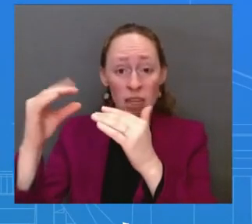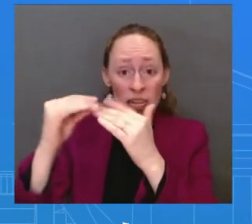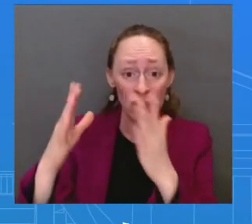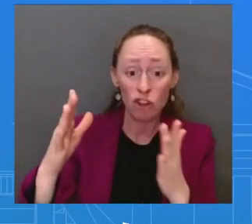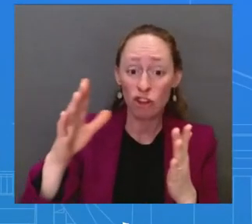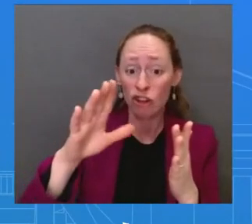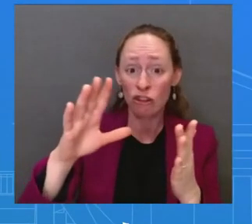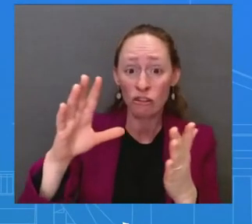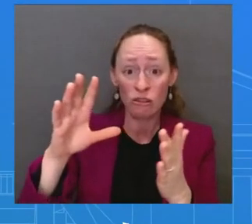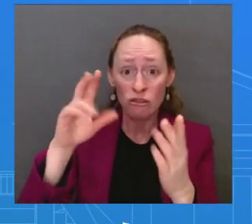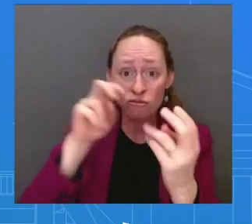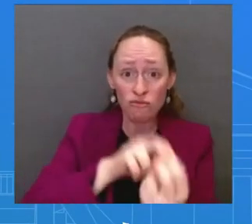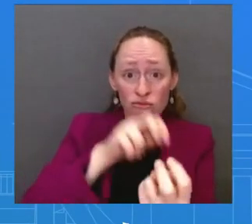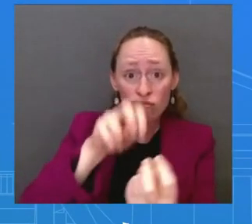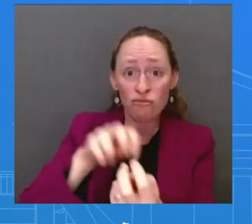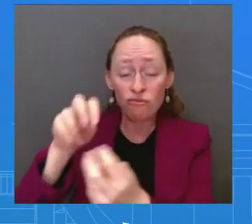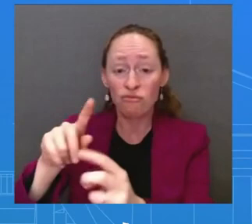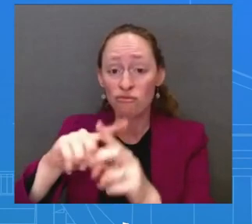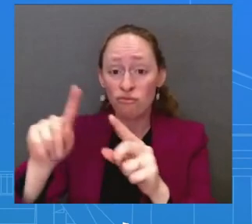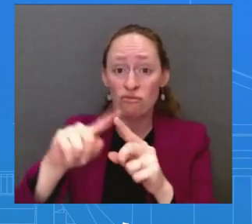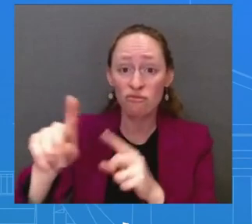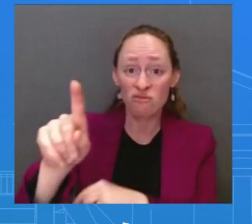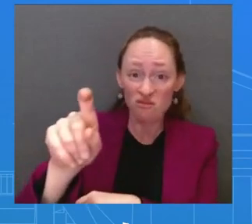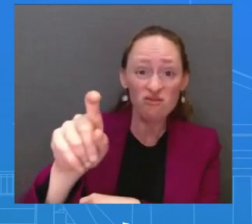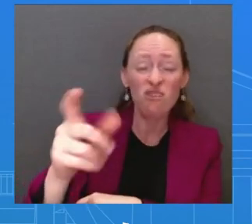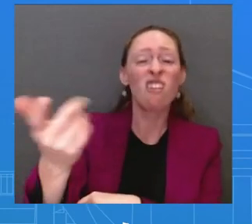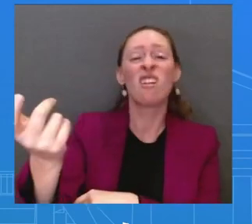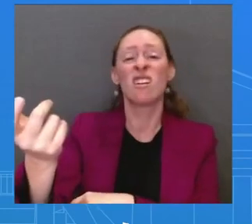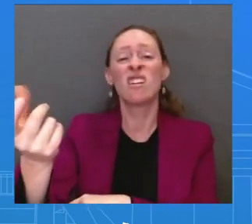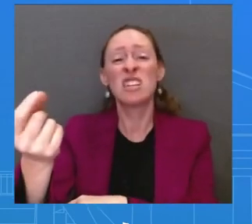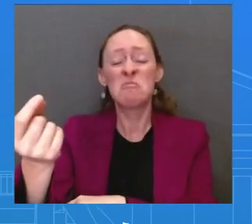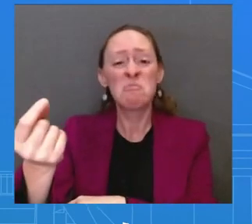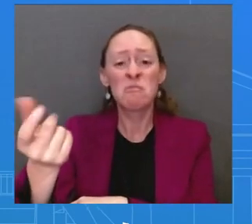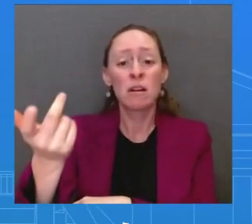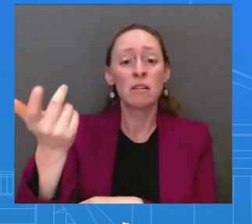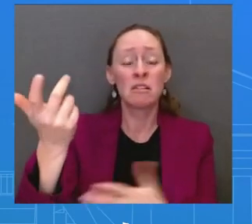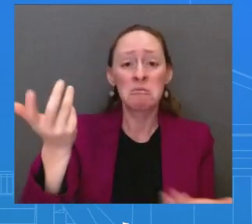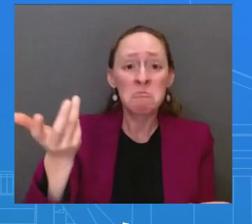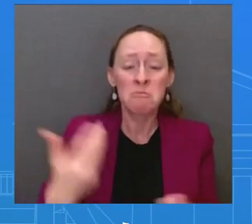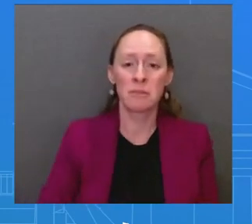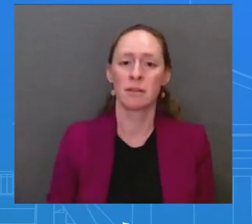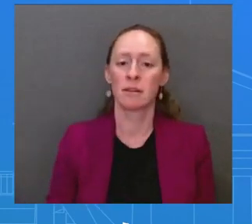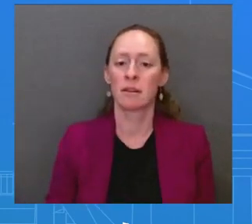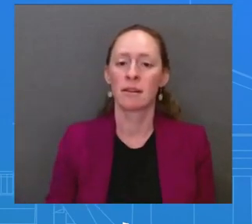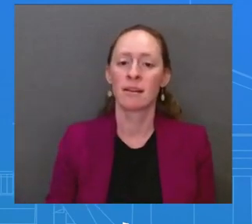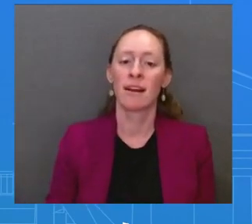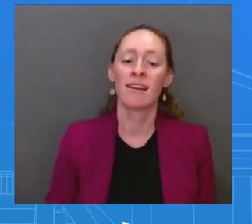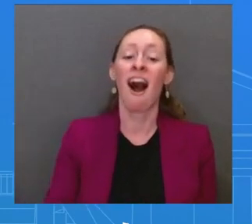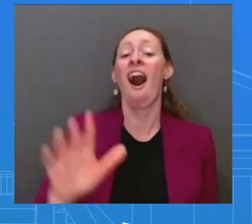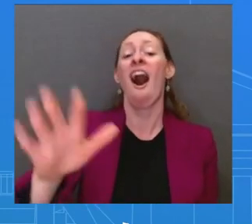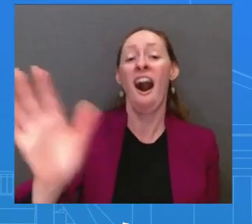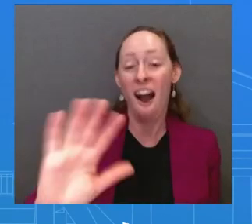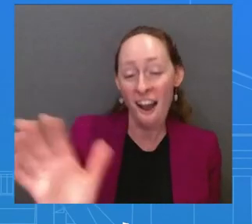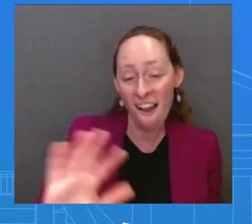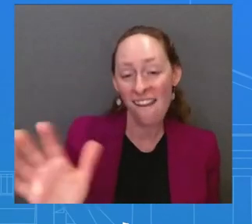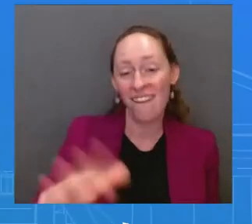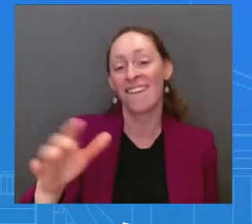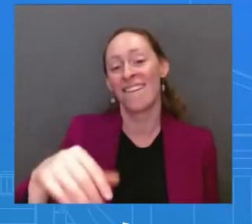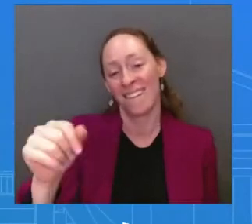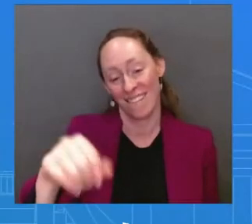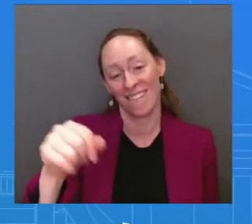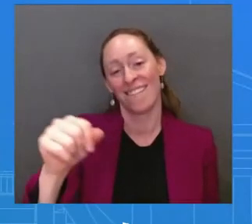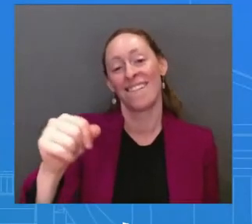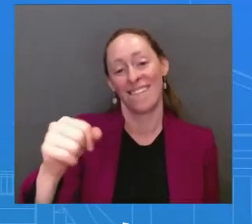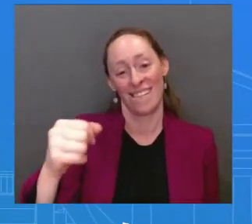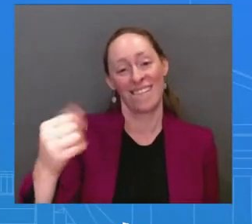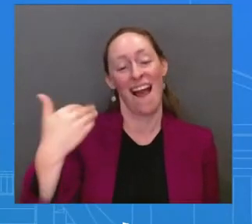know who fits on the list of who you might be interested in. It's like there are two categories, the ones you're not interested in and the ones you are interested in. We're interested in all of them. I'm the State Department